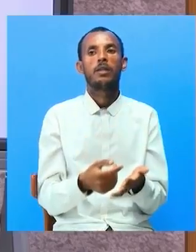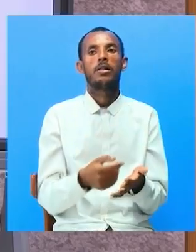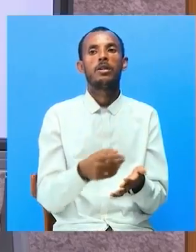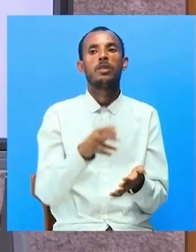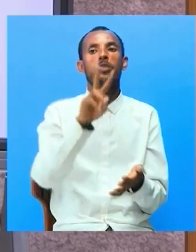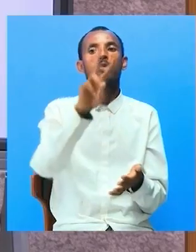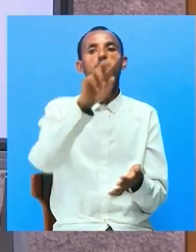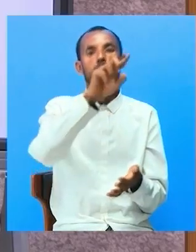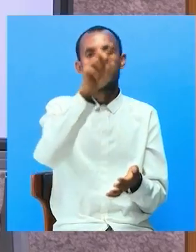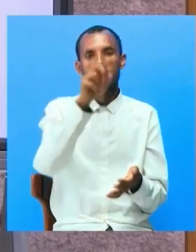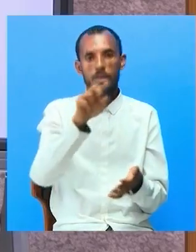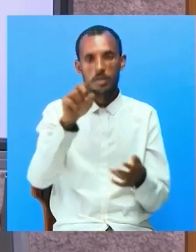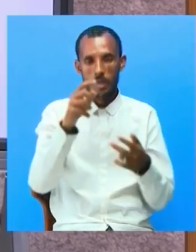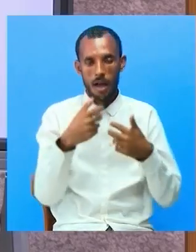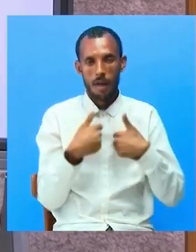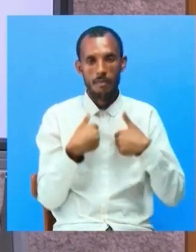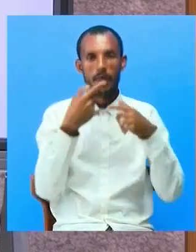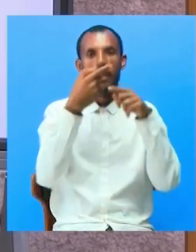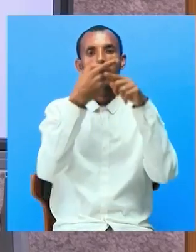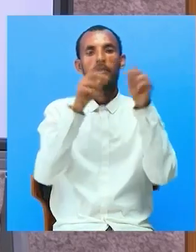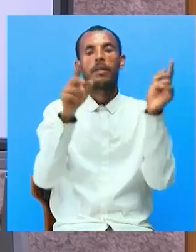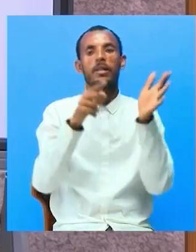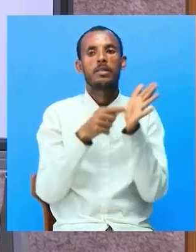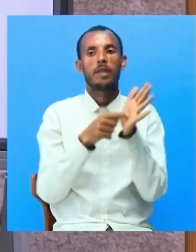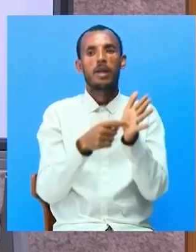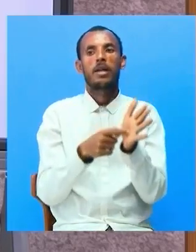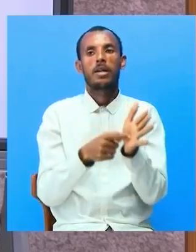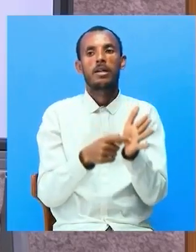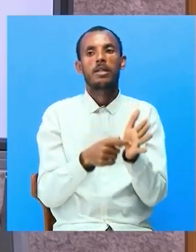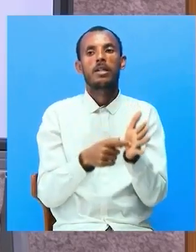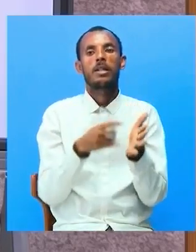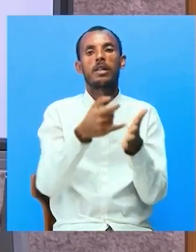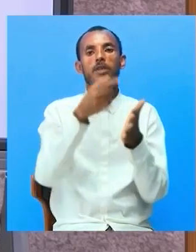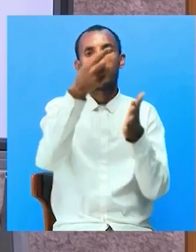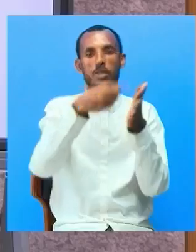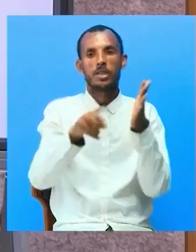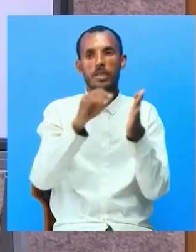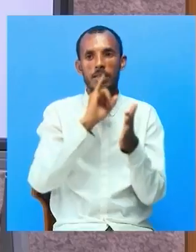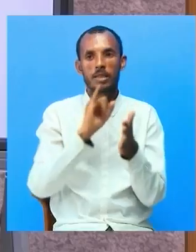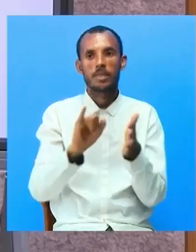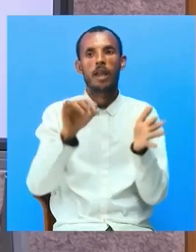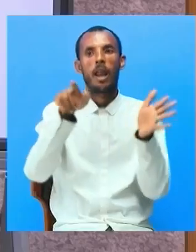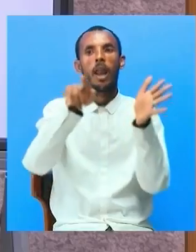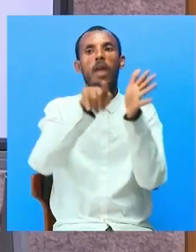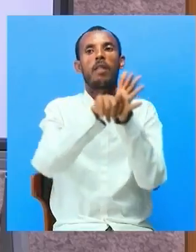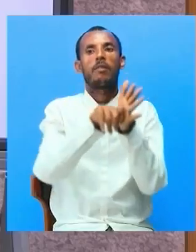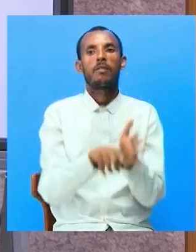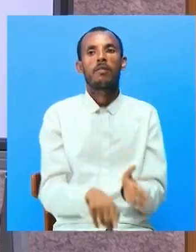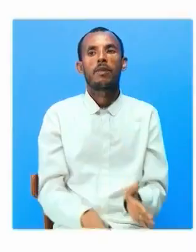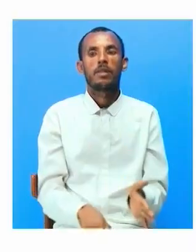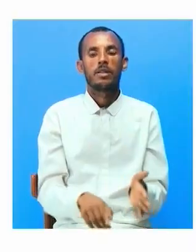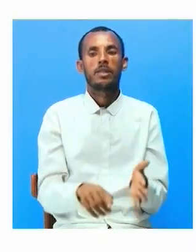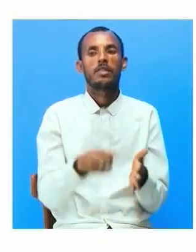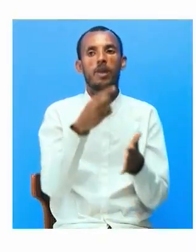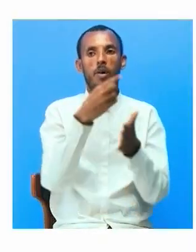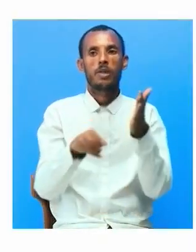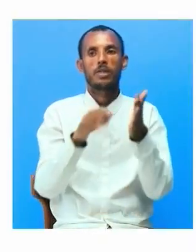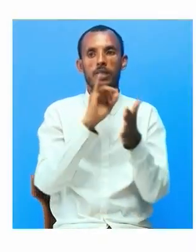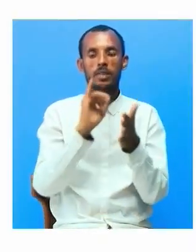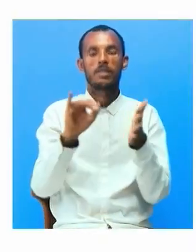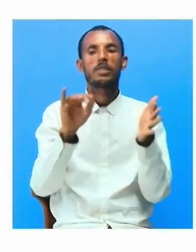the two integers have different sign. Therefore, the quotient is negative. The quotient